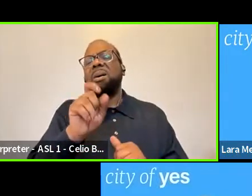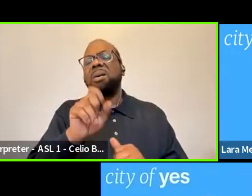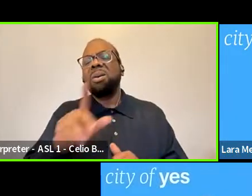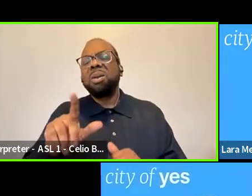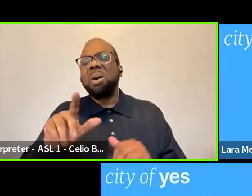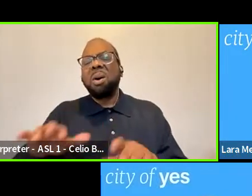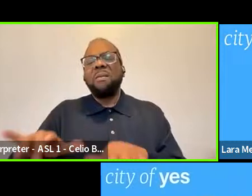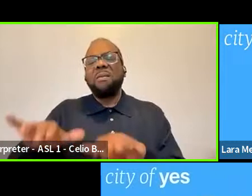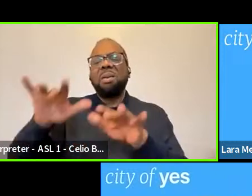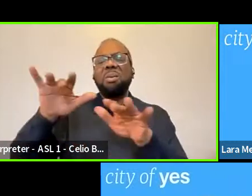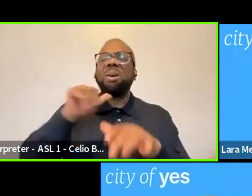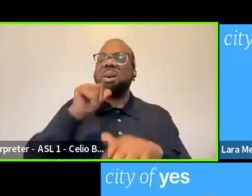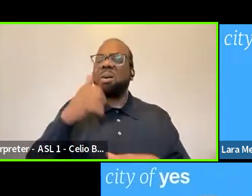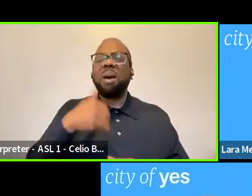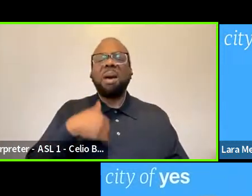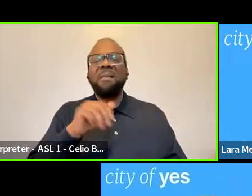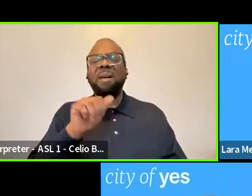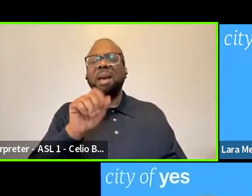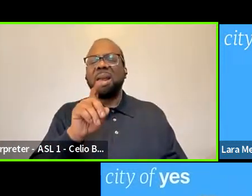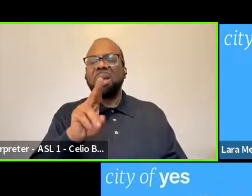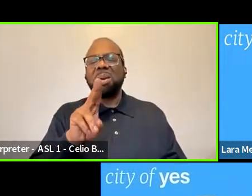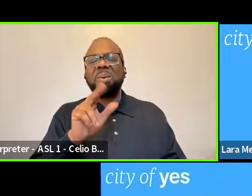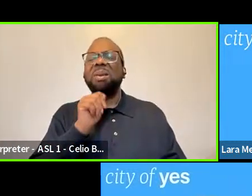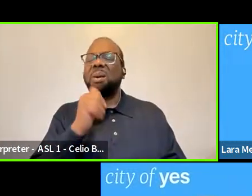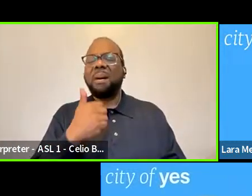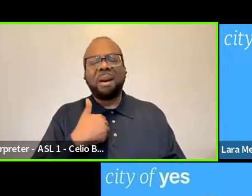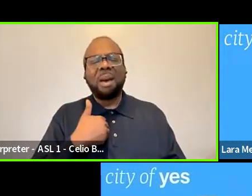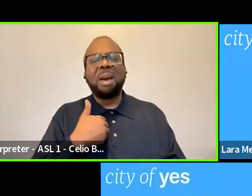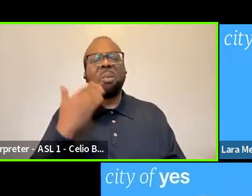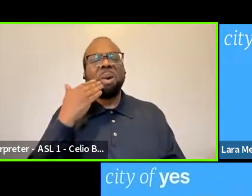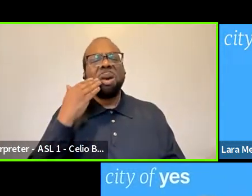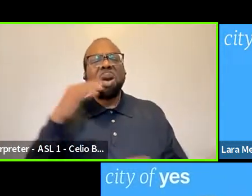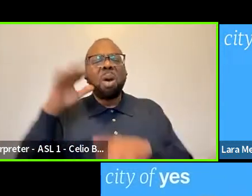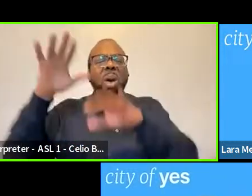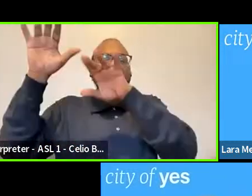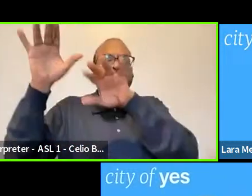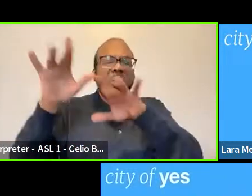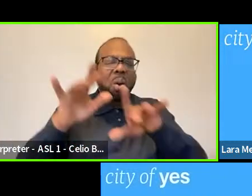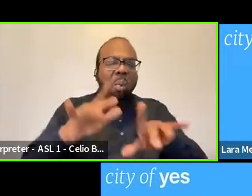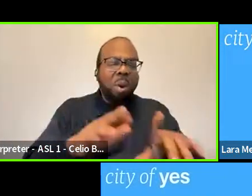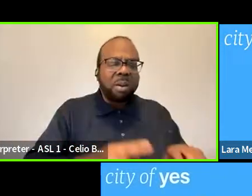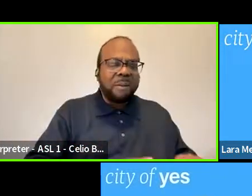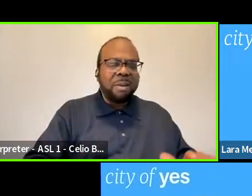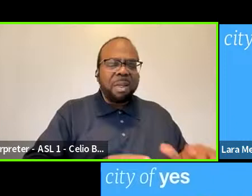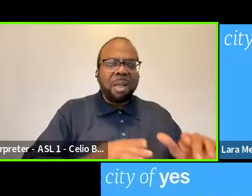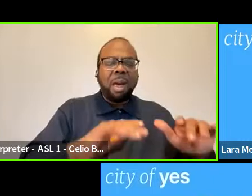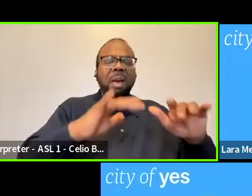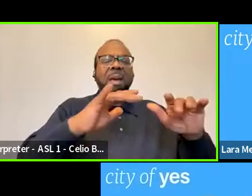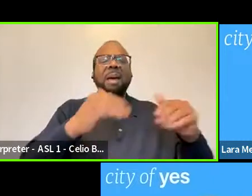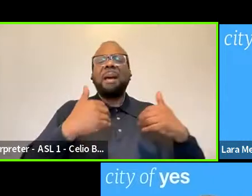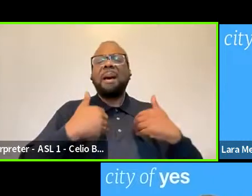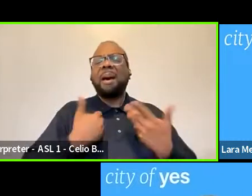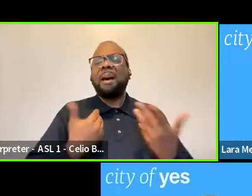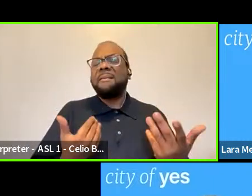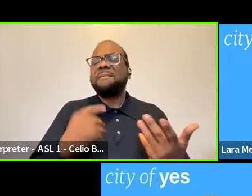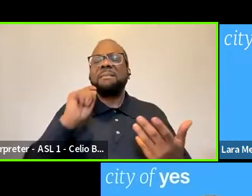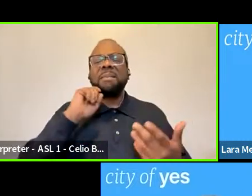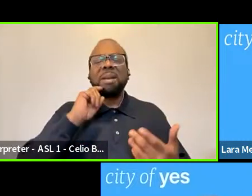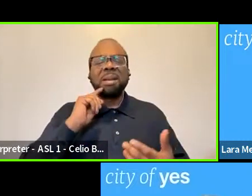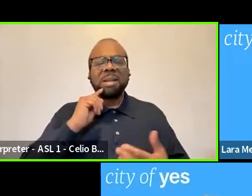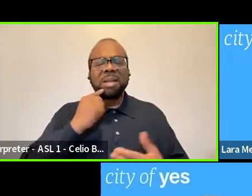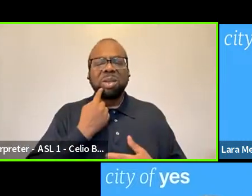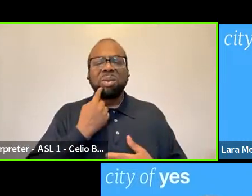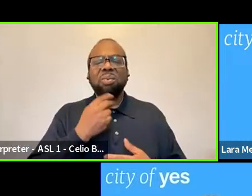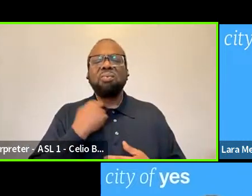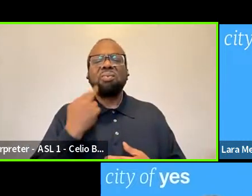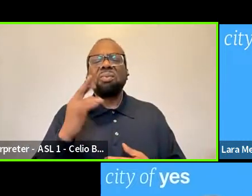no ADUs of any kind allowed. But we know that stormwater flooding poses serious risks and those are sort of underexamined areas.